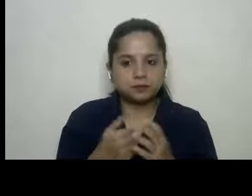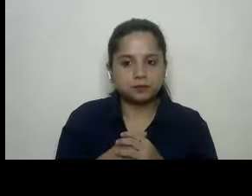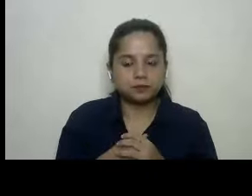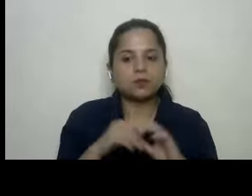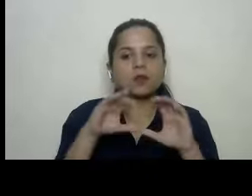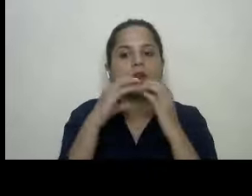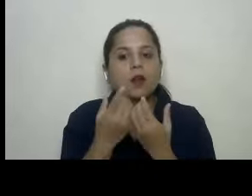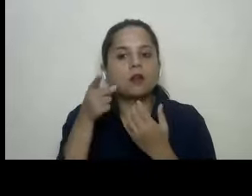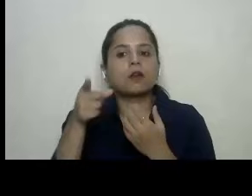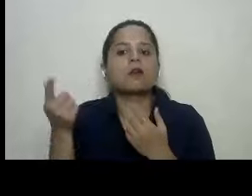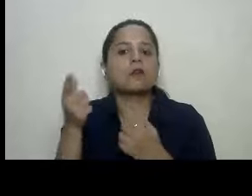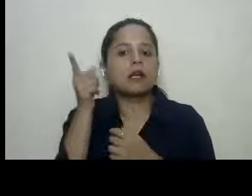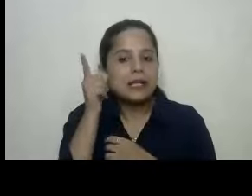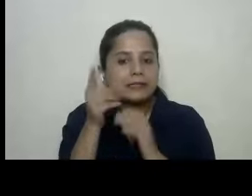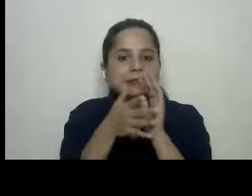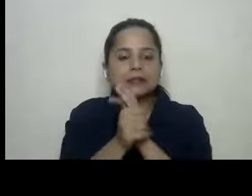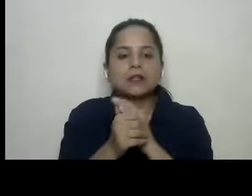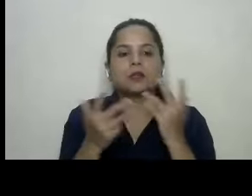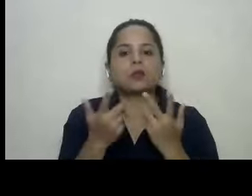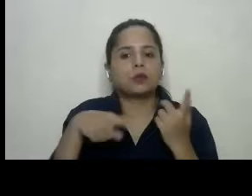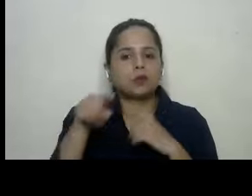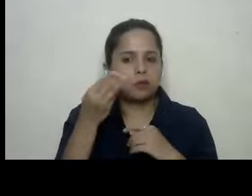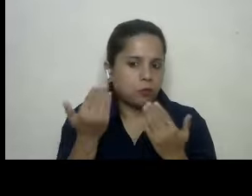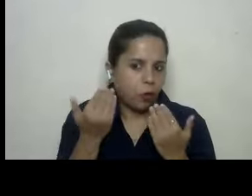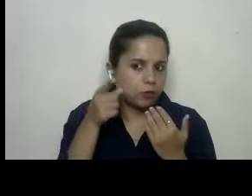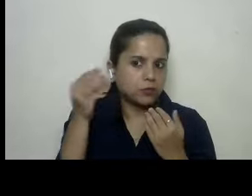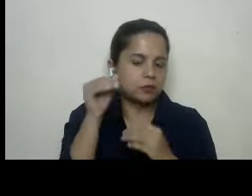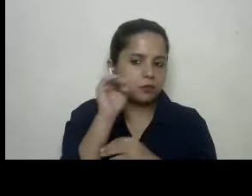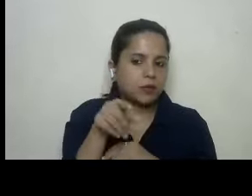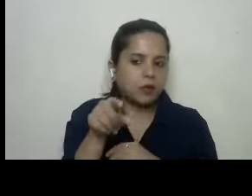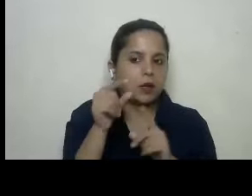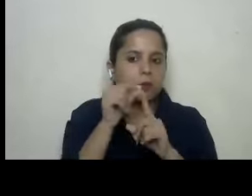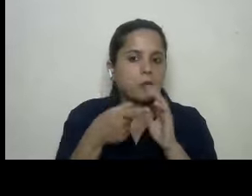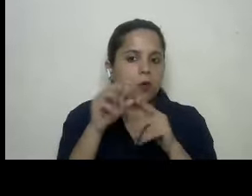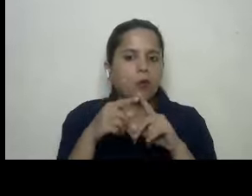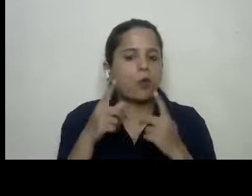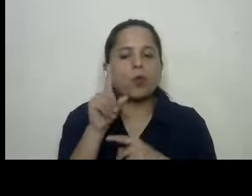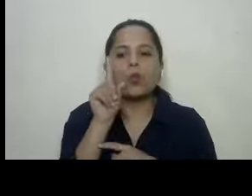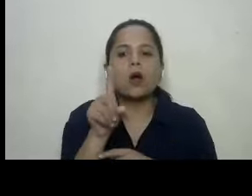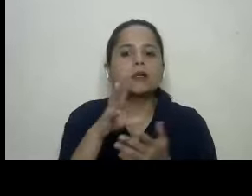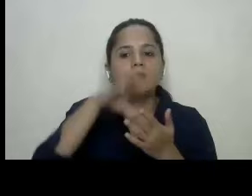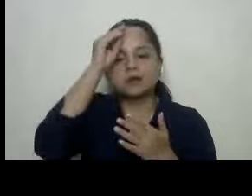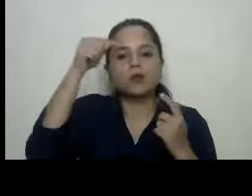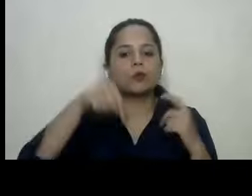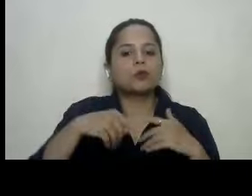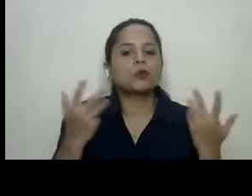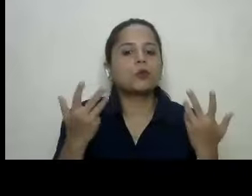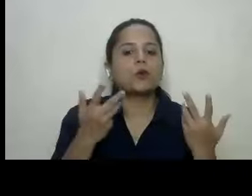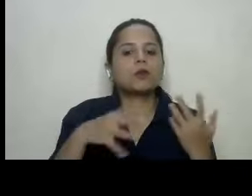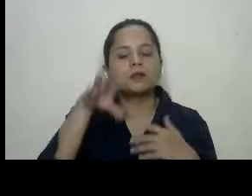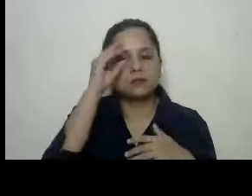classrooms for listening skills specifically. Can you give me a prompt or one takeaway from today's session? And